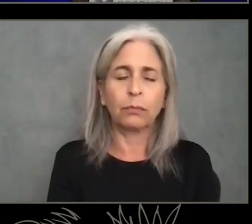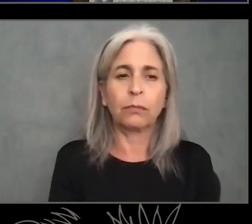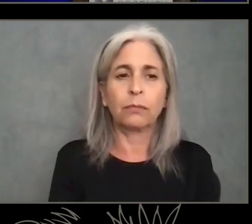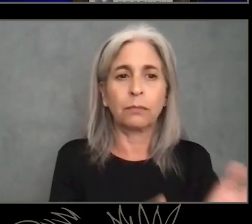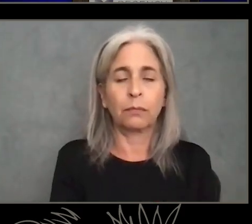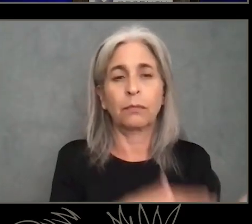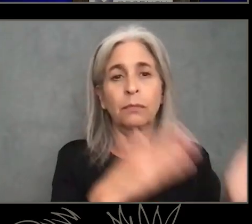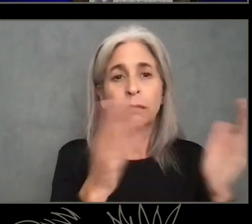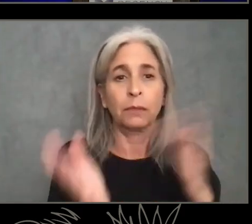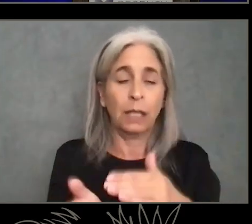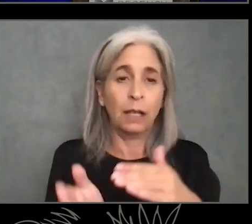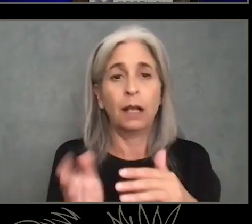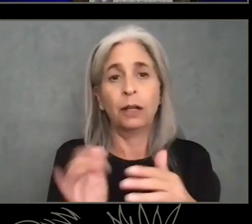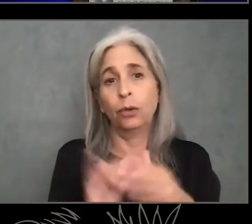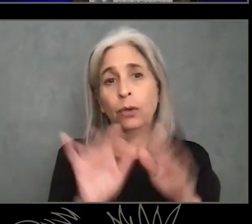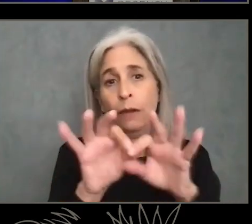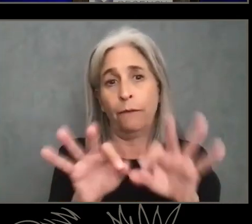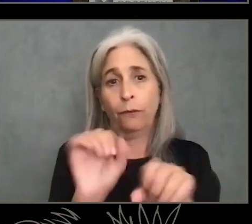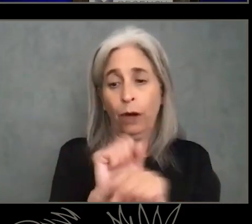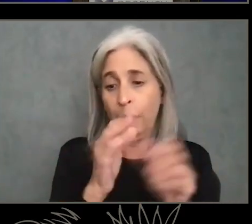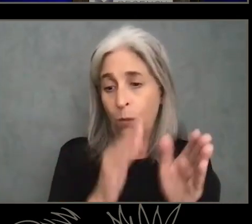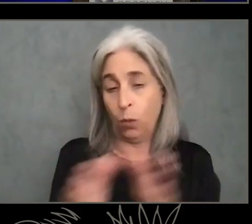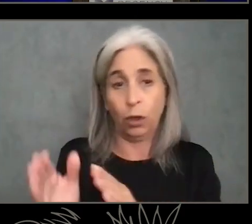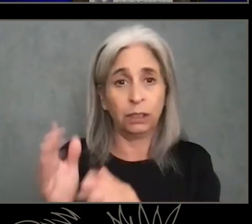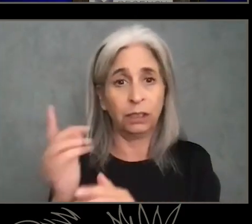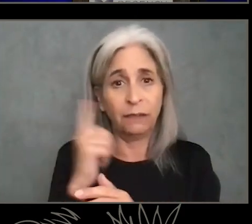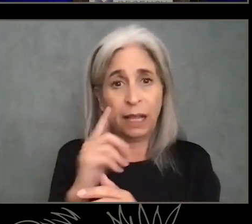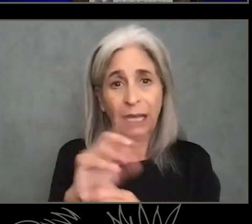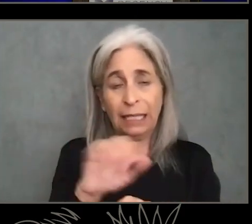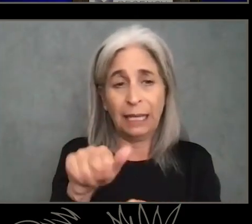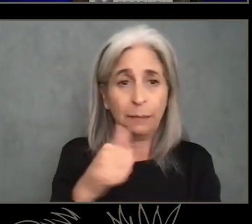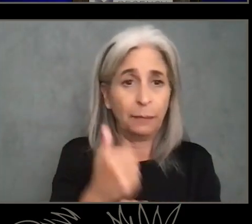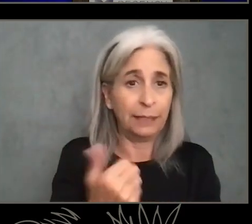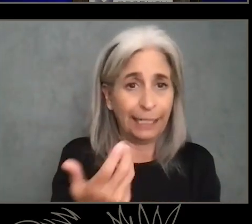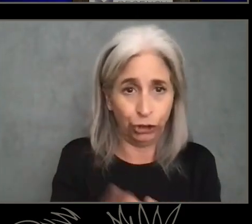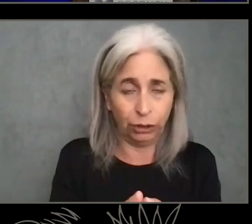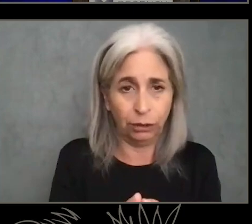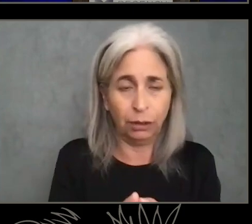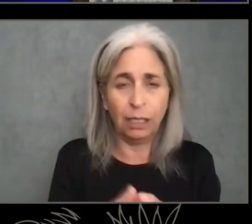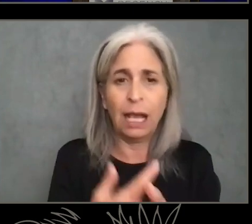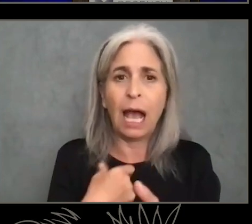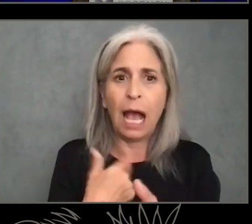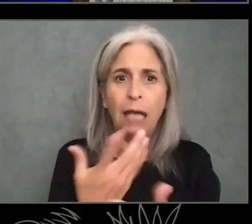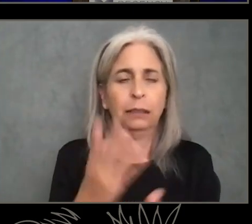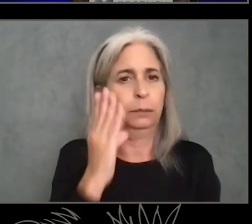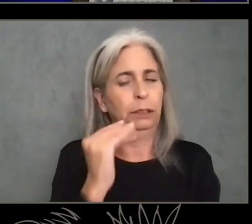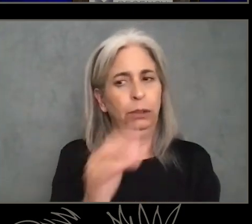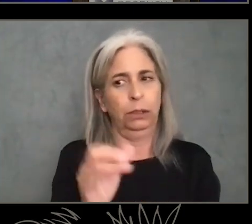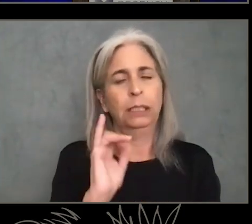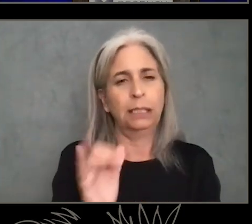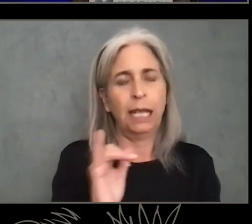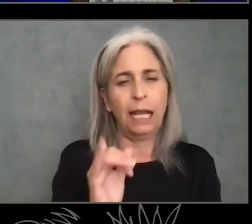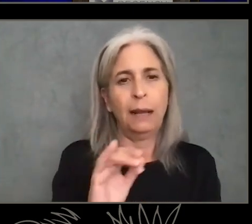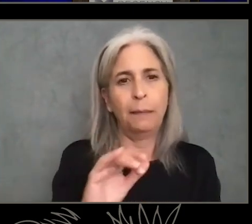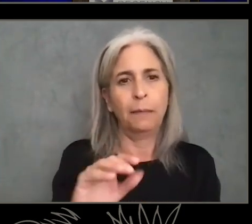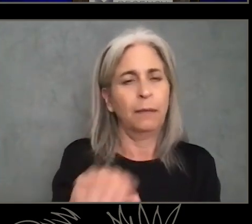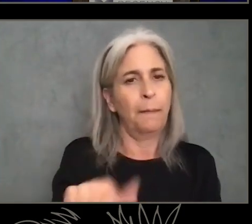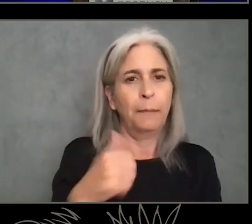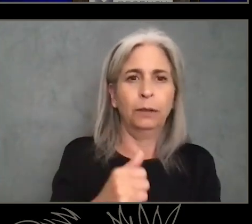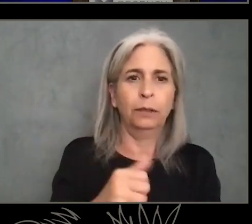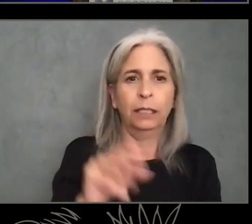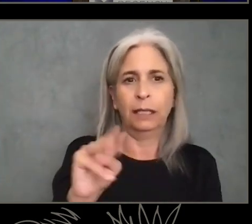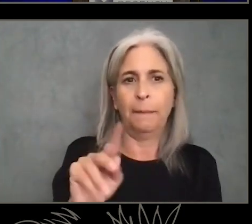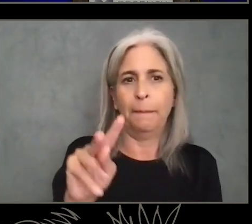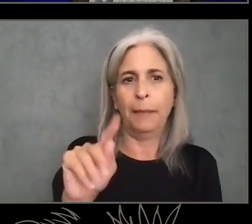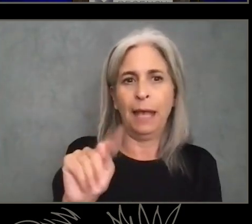And that brought me to like these framework specific implementations. And I ran into this also building a meta framework